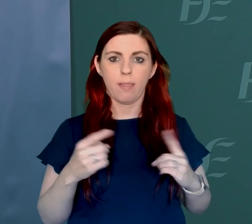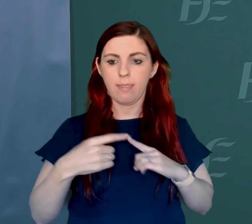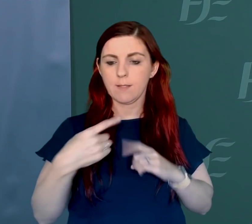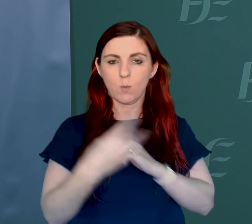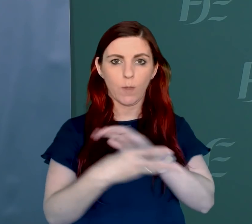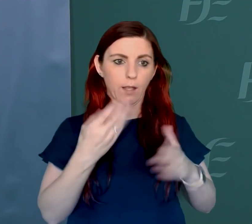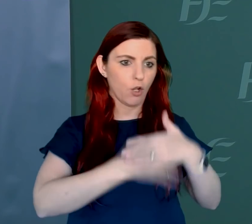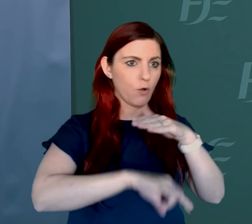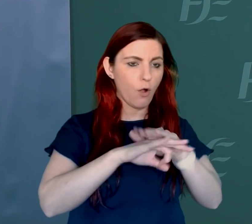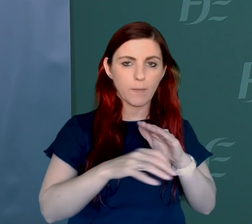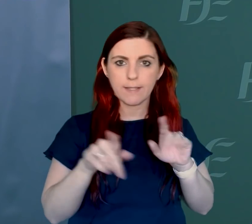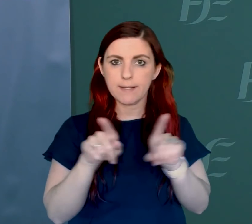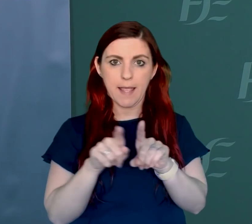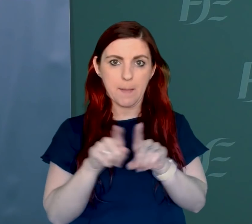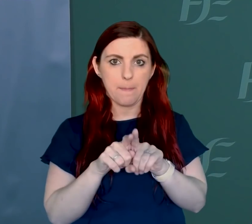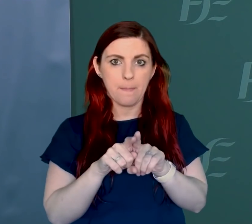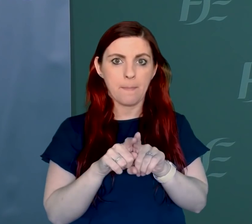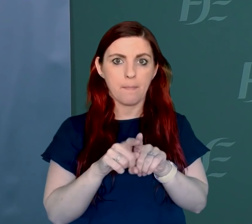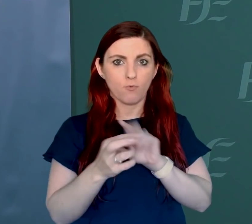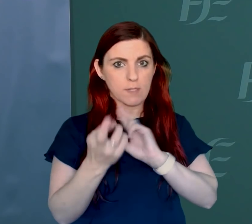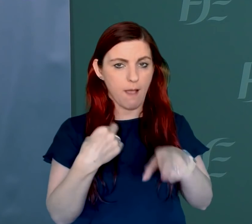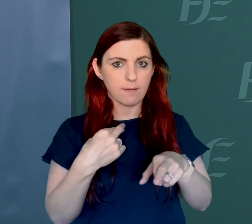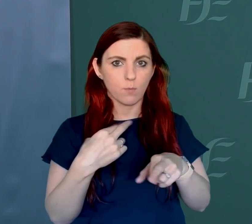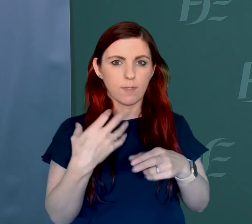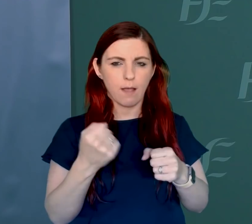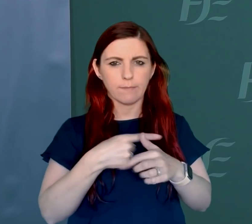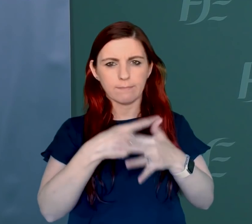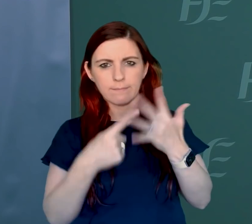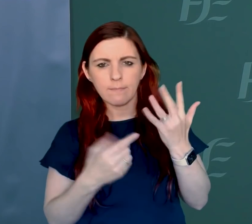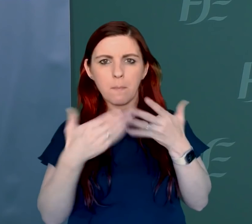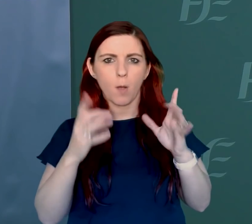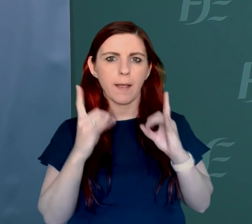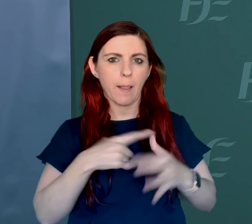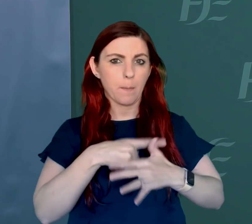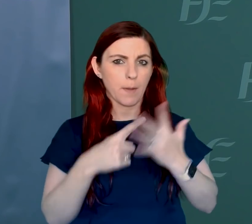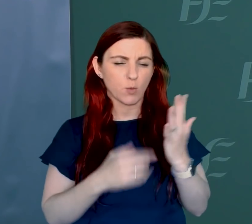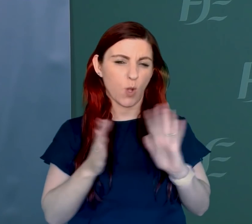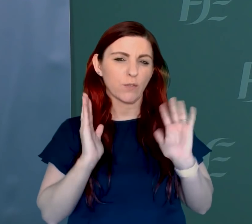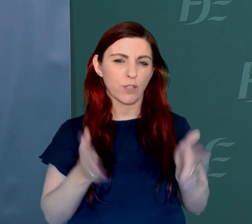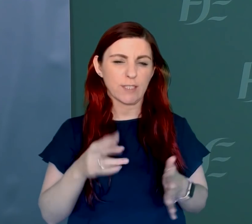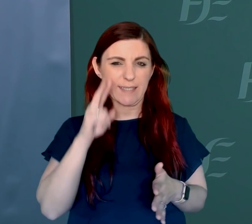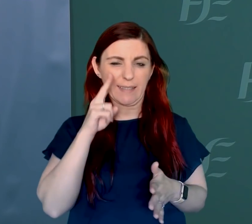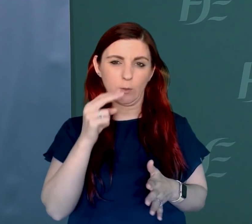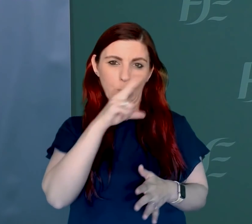and the government has responded with a number of public health measures that you all have seen and reported on this